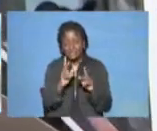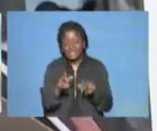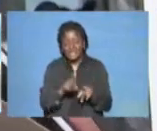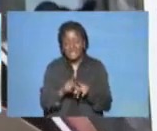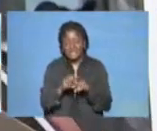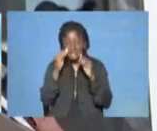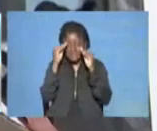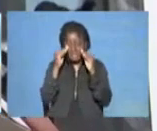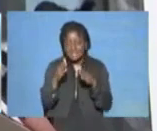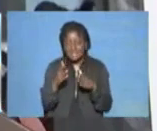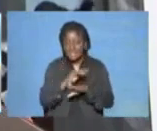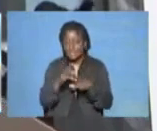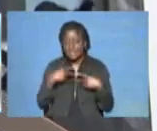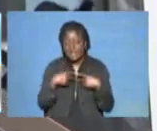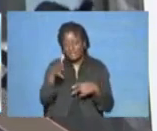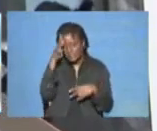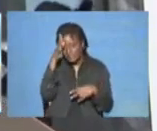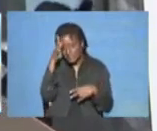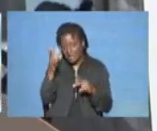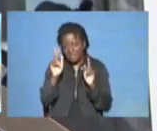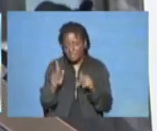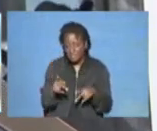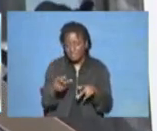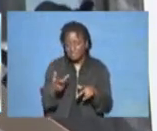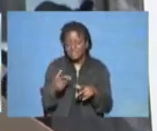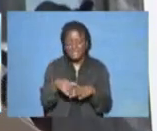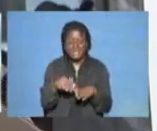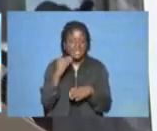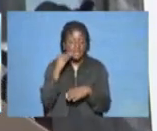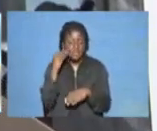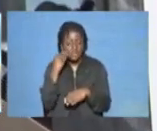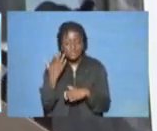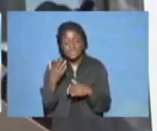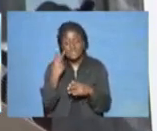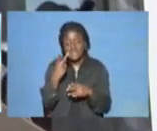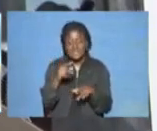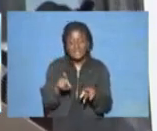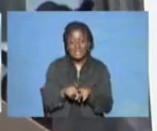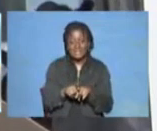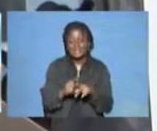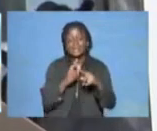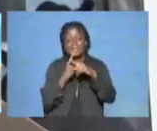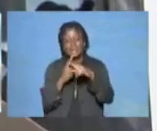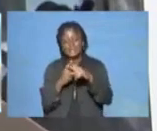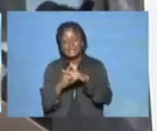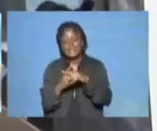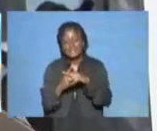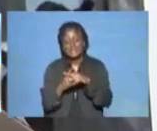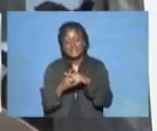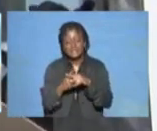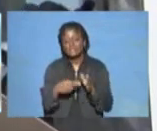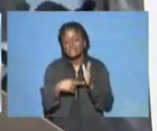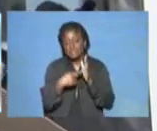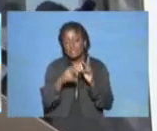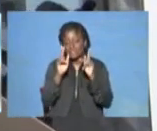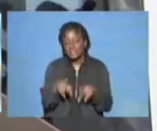is important. So these kids look at these SROs as mentors, positive role models. So it's all about preventing. As I said earlier, you